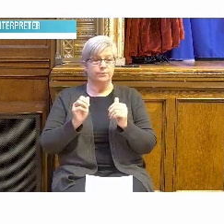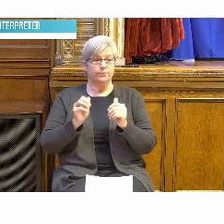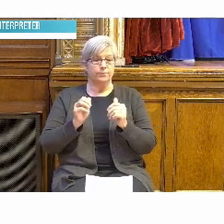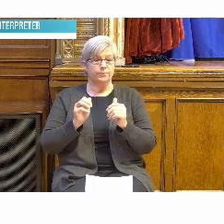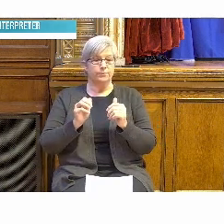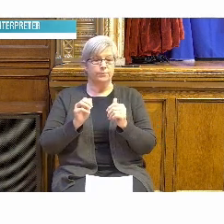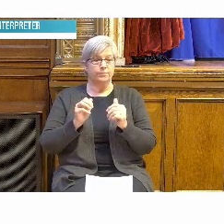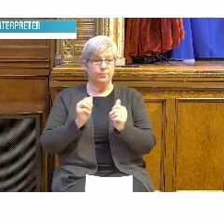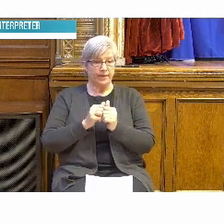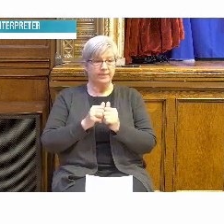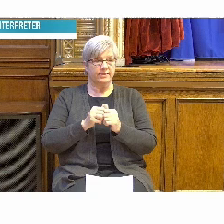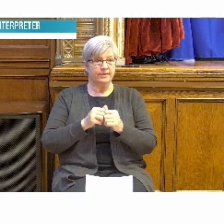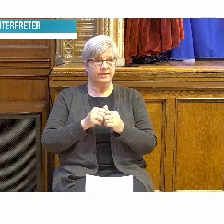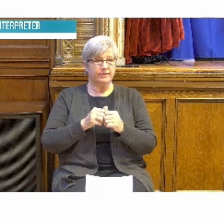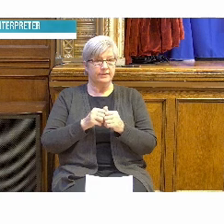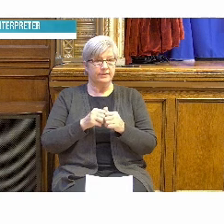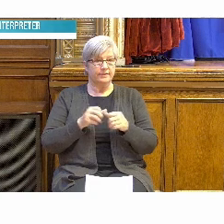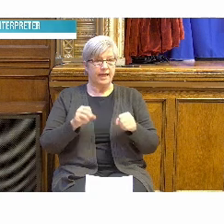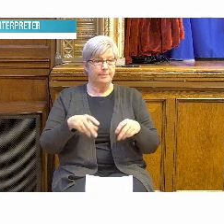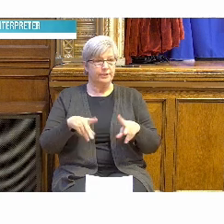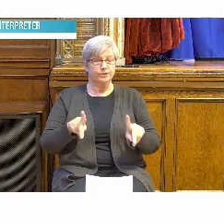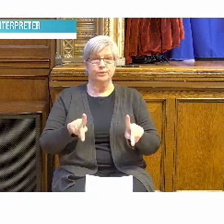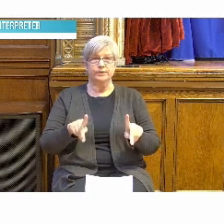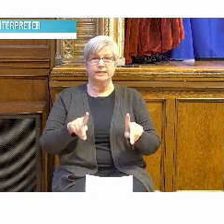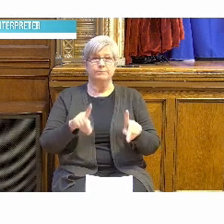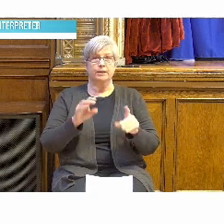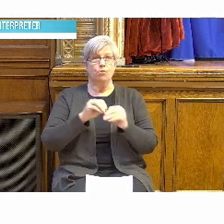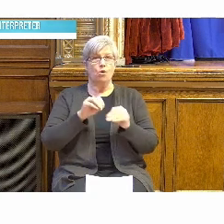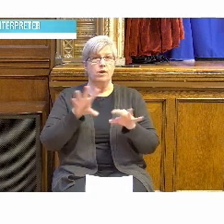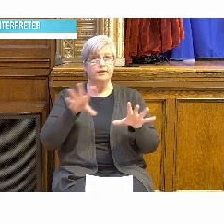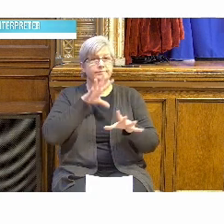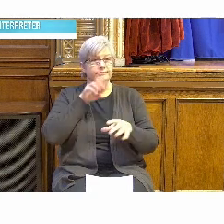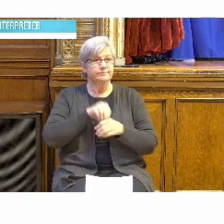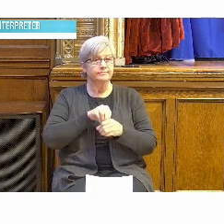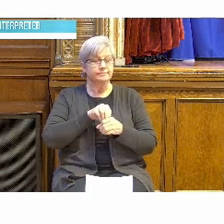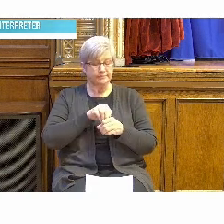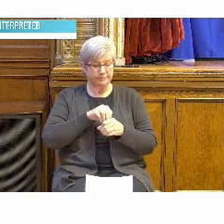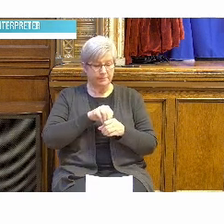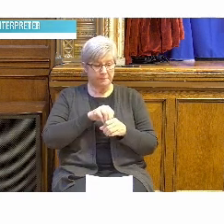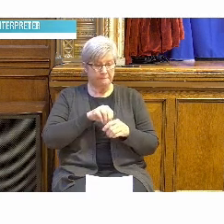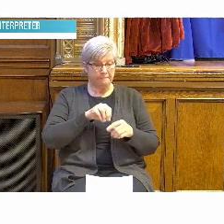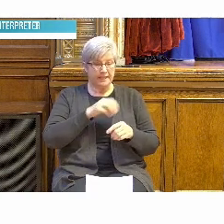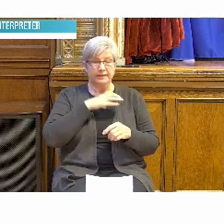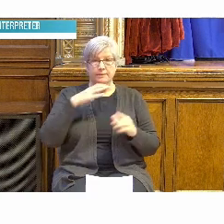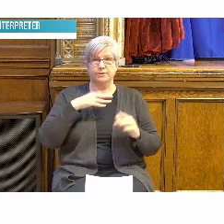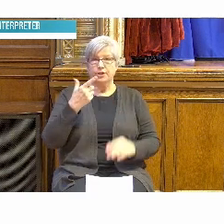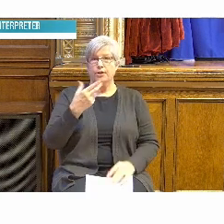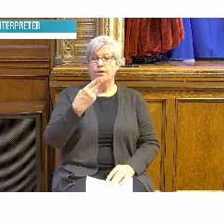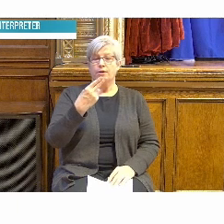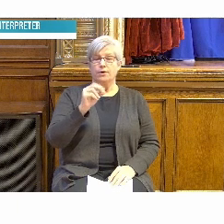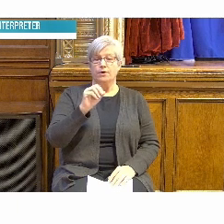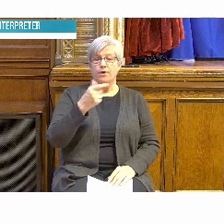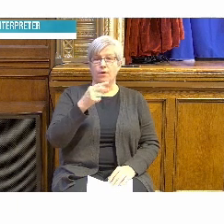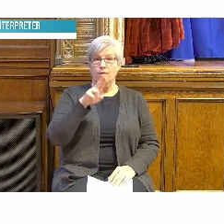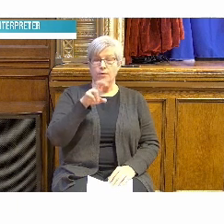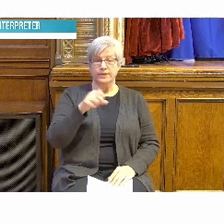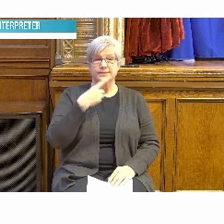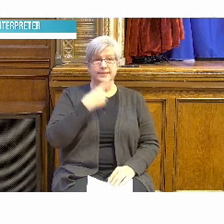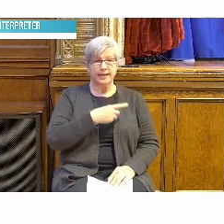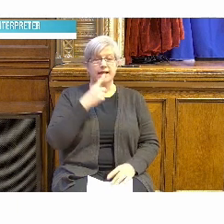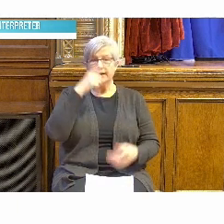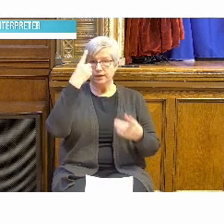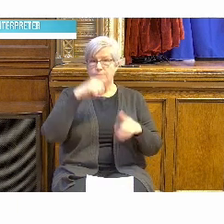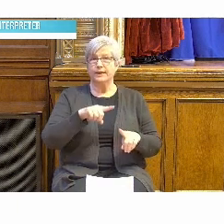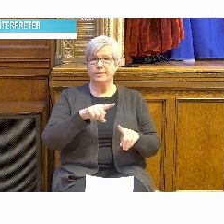to engage more actively. Yeah, and I agree with Dr. Daniels that it is